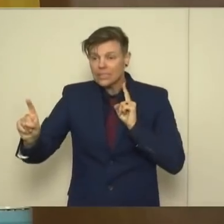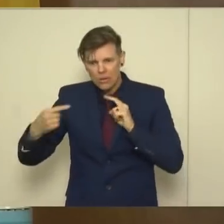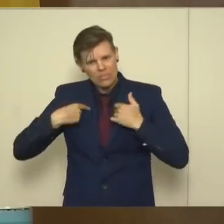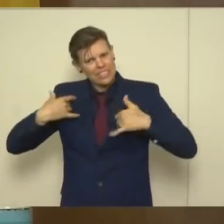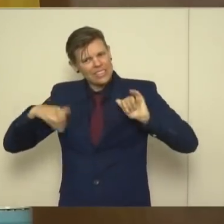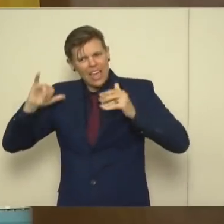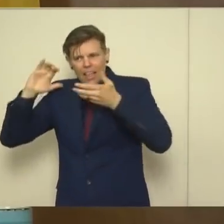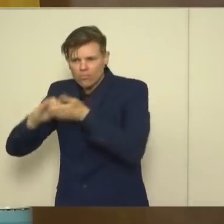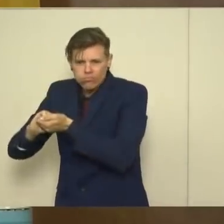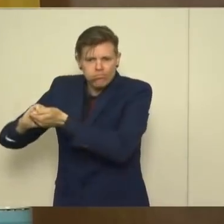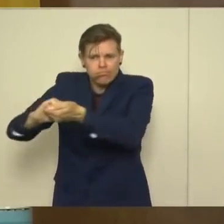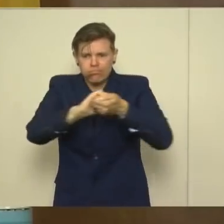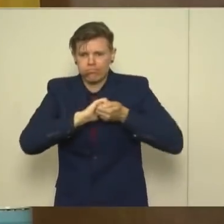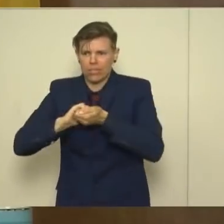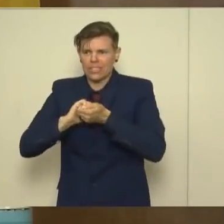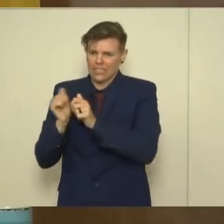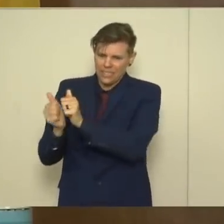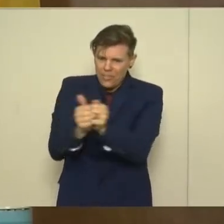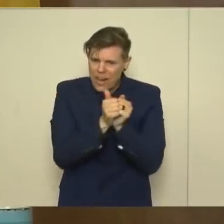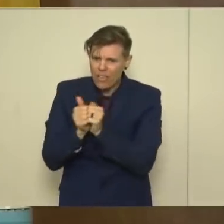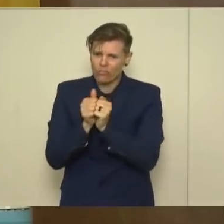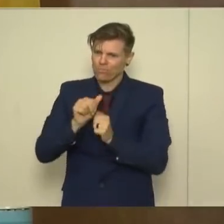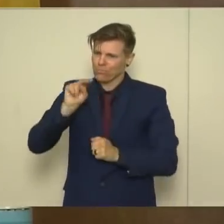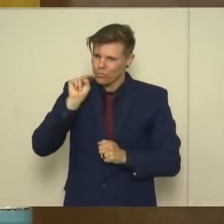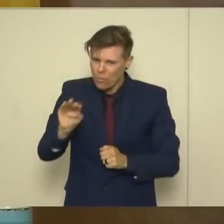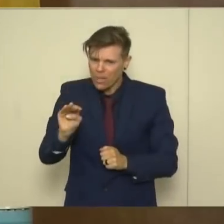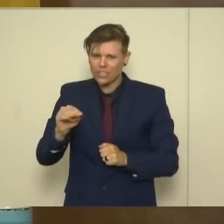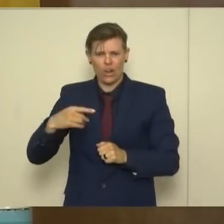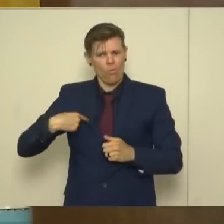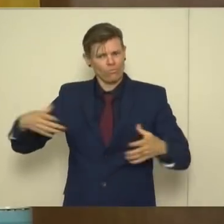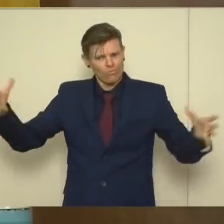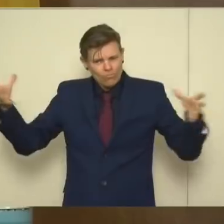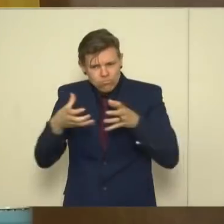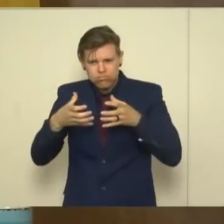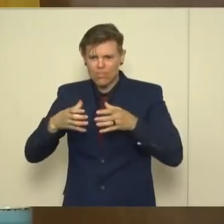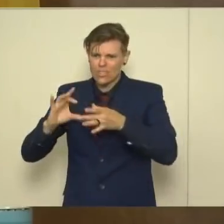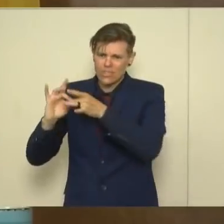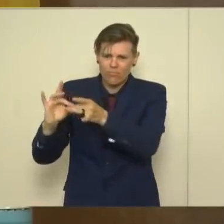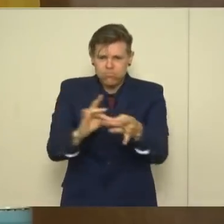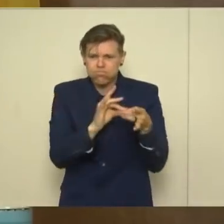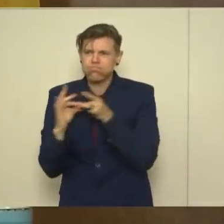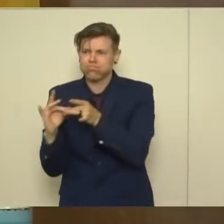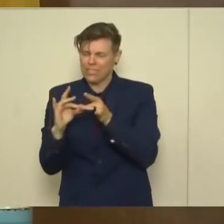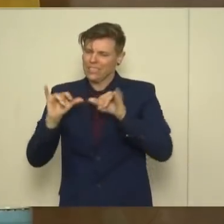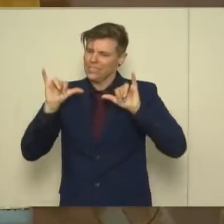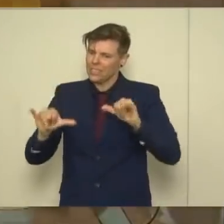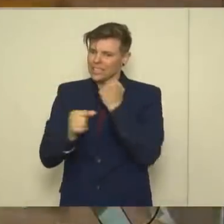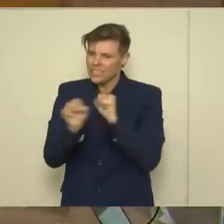together, New Mexico. And again, stay safe and see you next week.